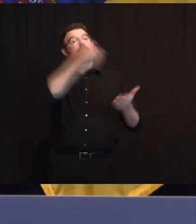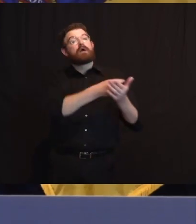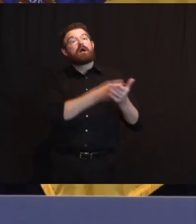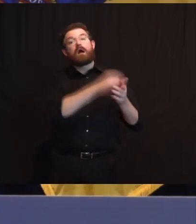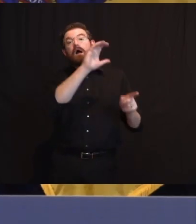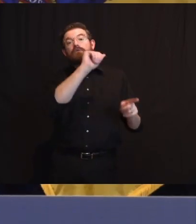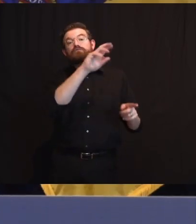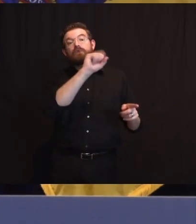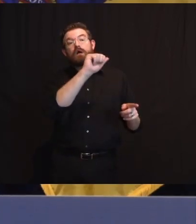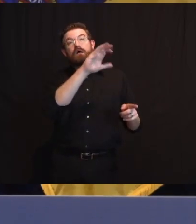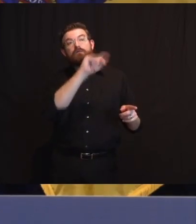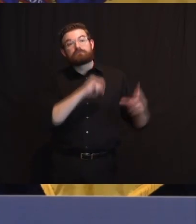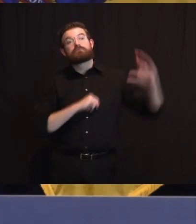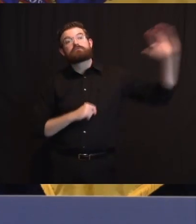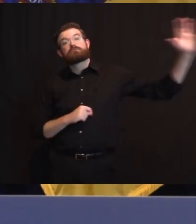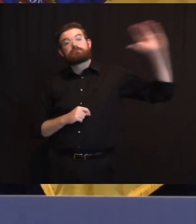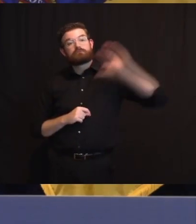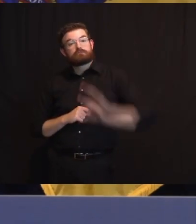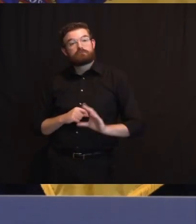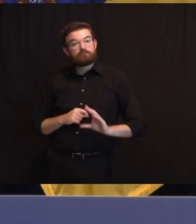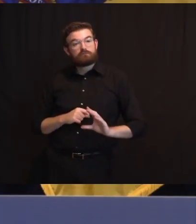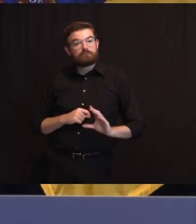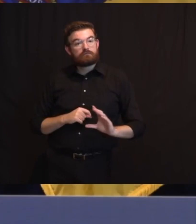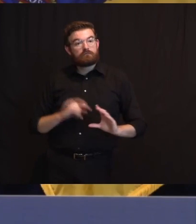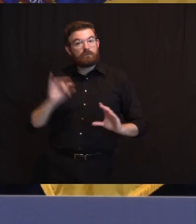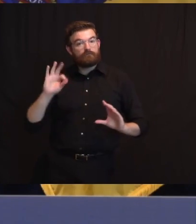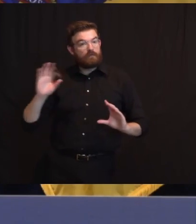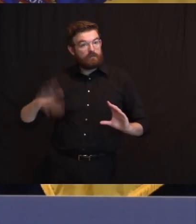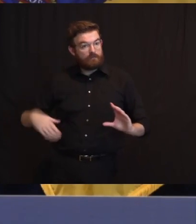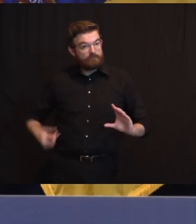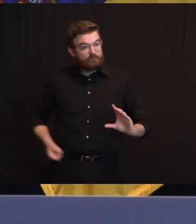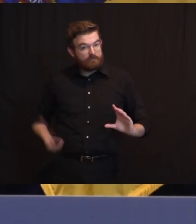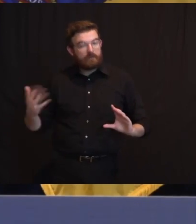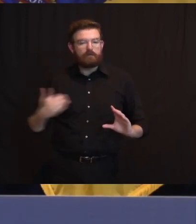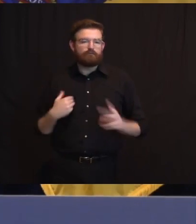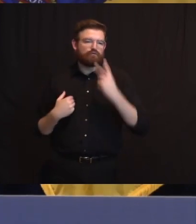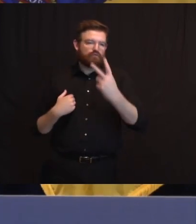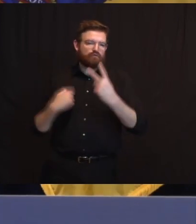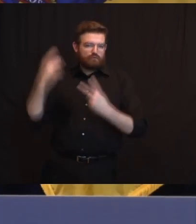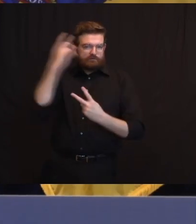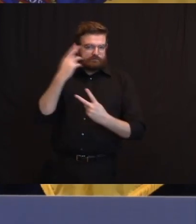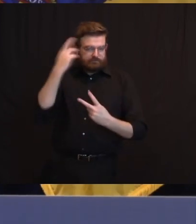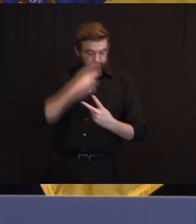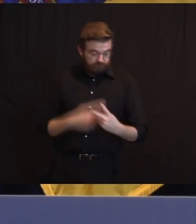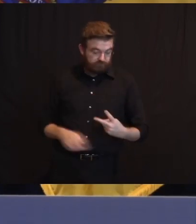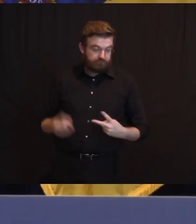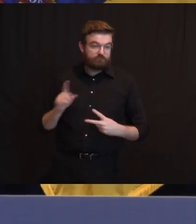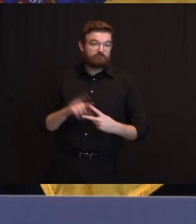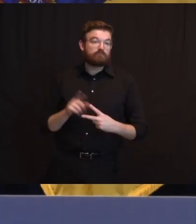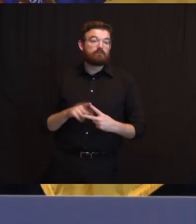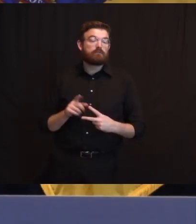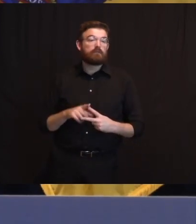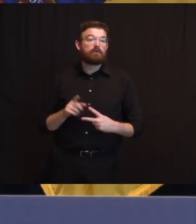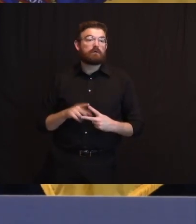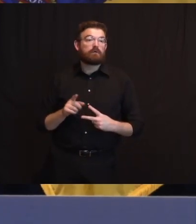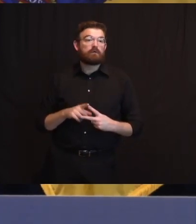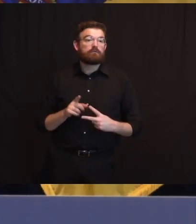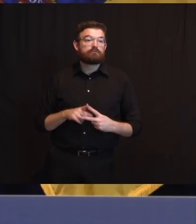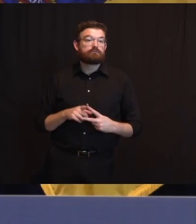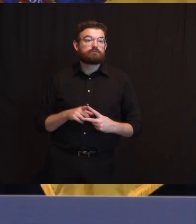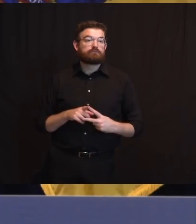way, if it hasn't been spent, it's for 2 reasons. And Matt, again, you can correct me if I'm wrong. Number 1, we